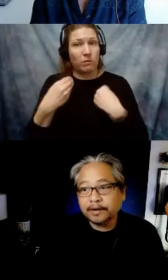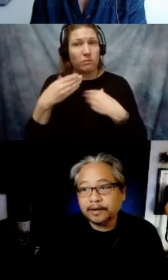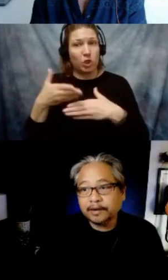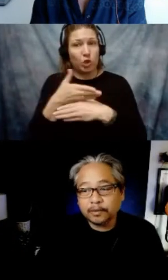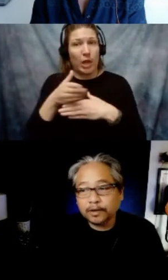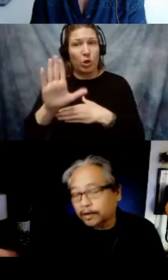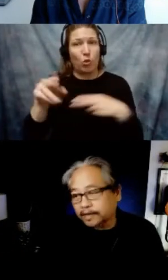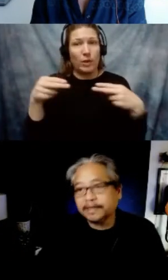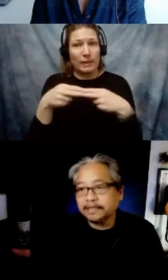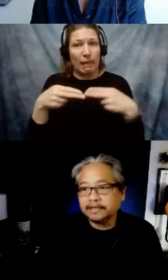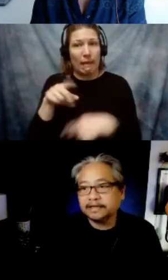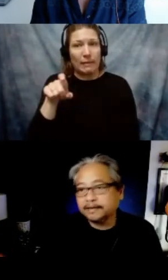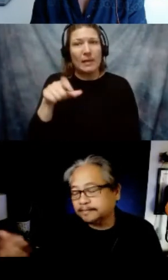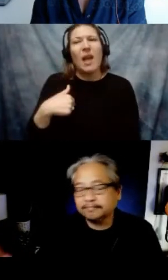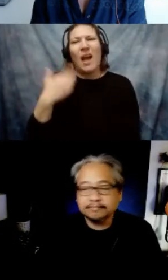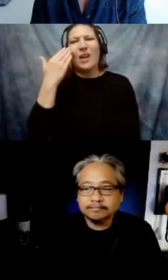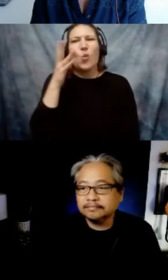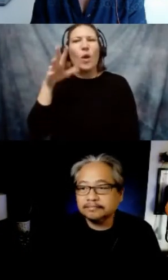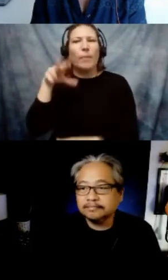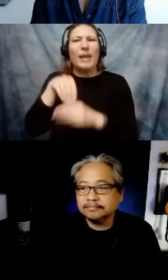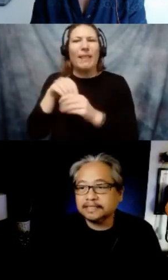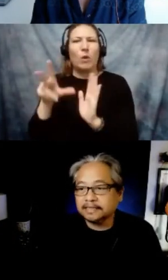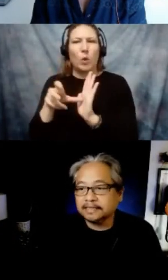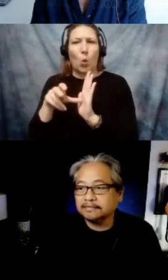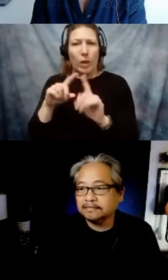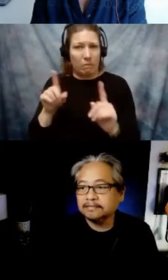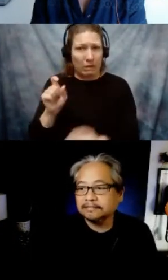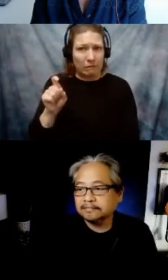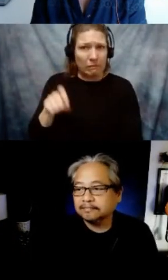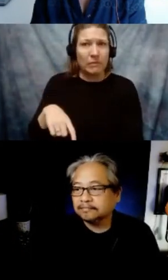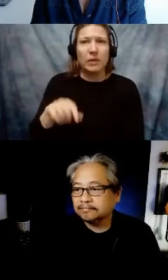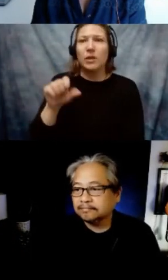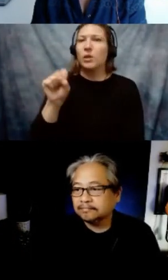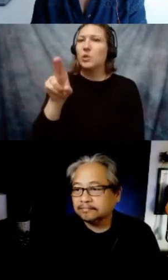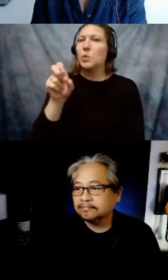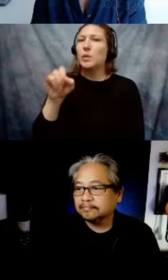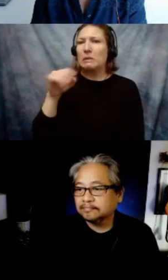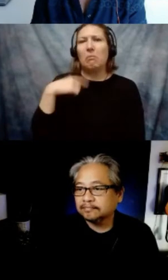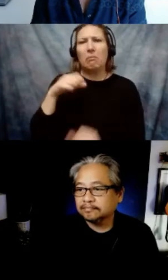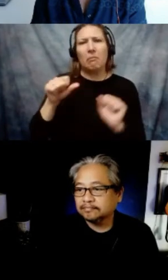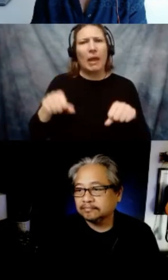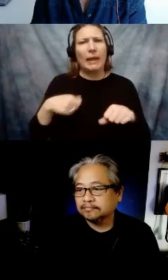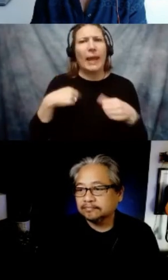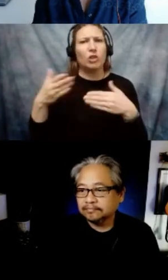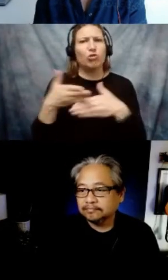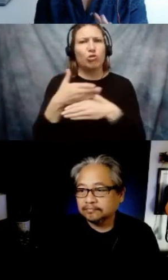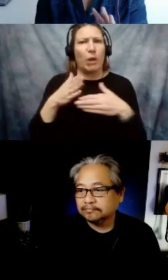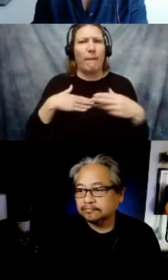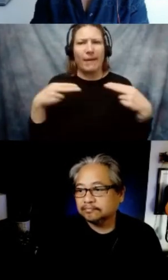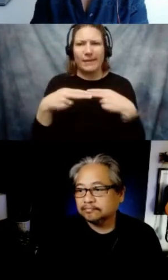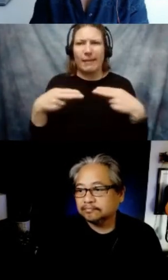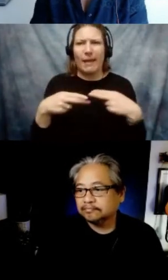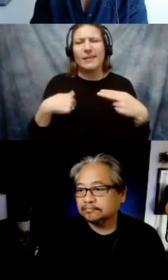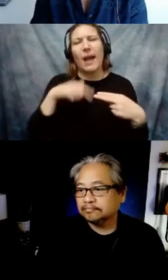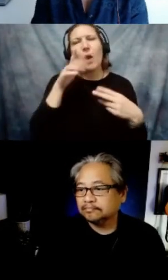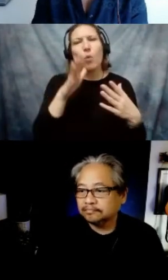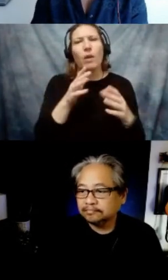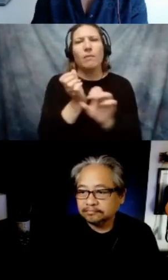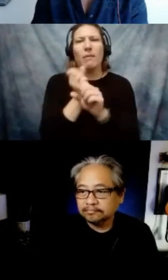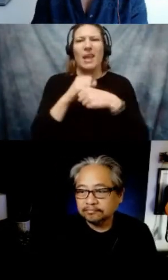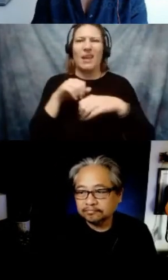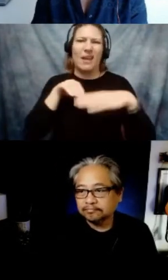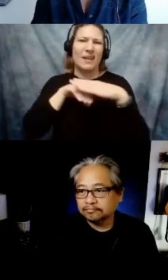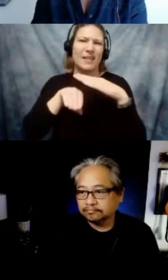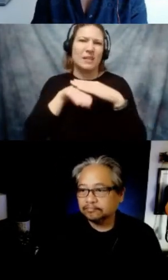I can share that. Yeah, share the information. That I'll put it in an accessible format, so it's yeah, it's available to share. Yeah. Okay. Again,